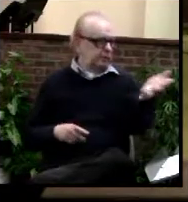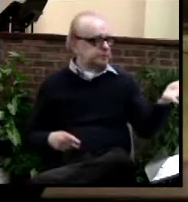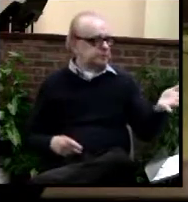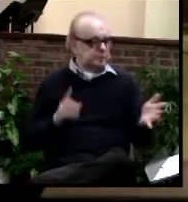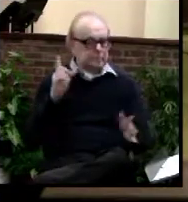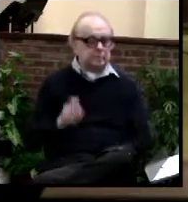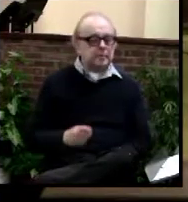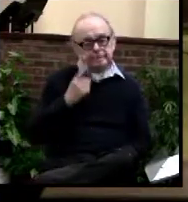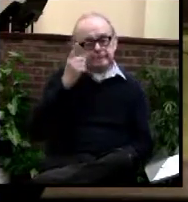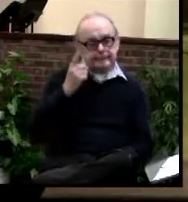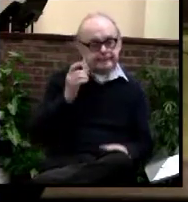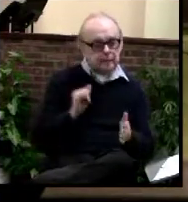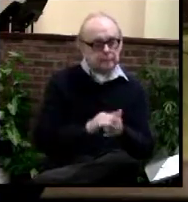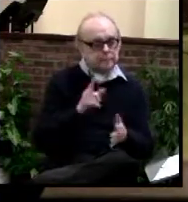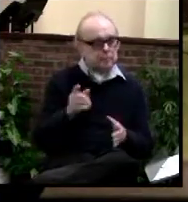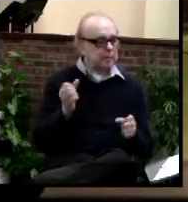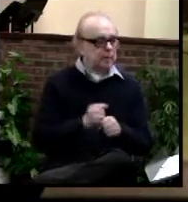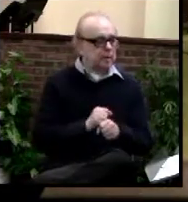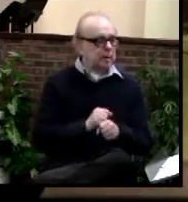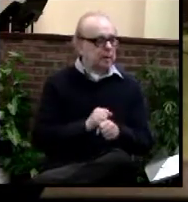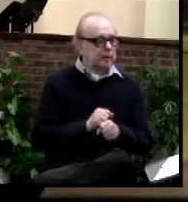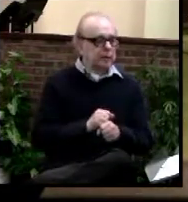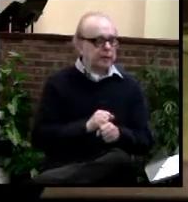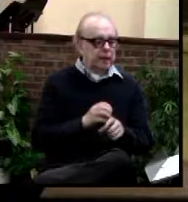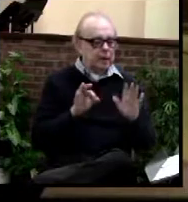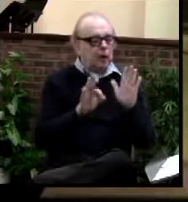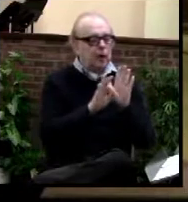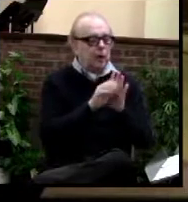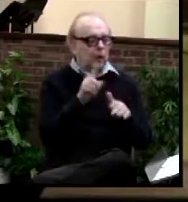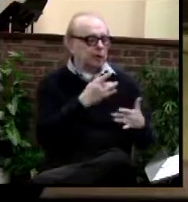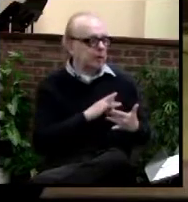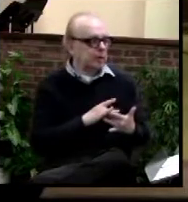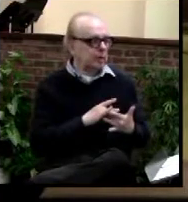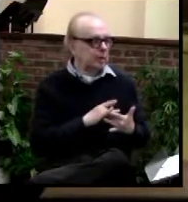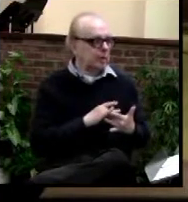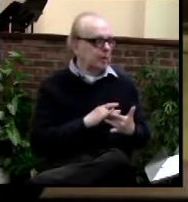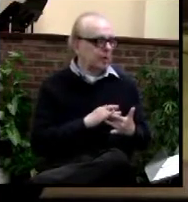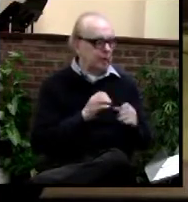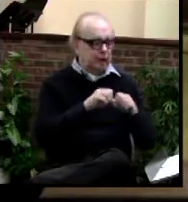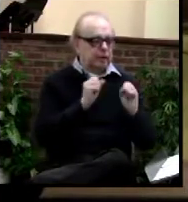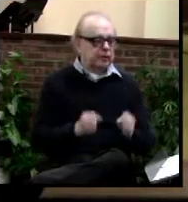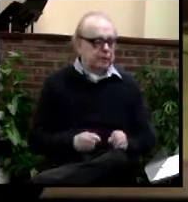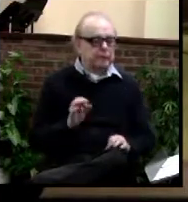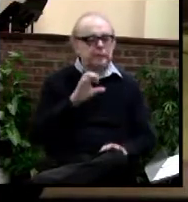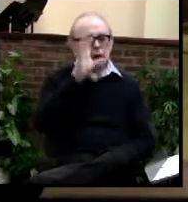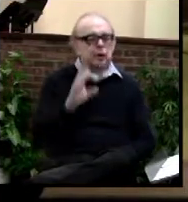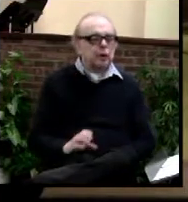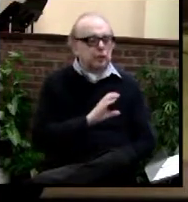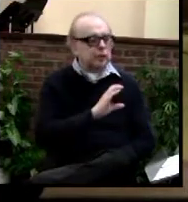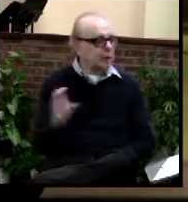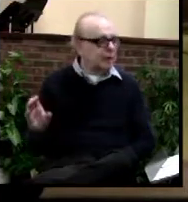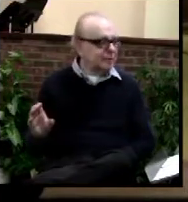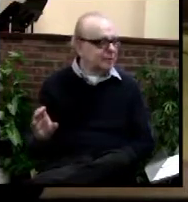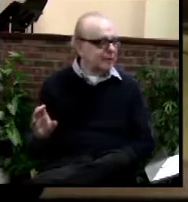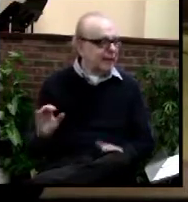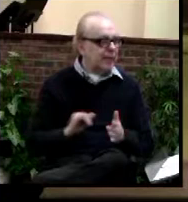need to understand that you've got a hole in your heart, the shape of a cross that only